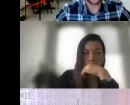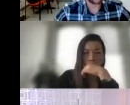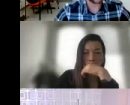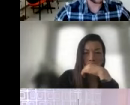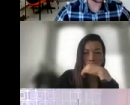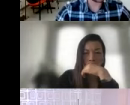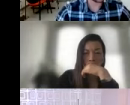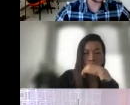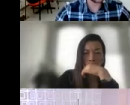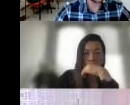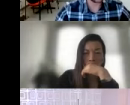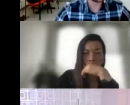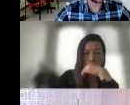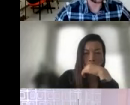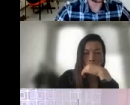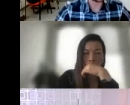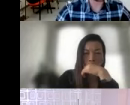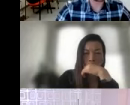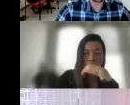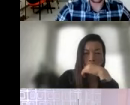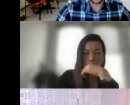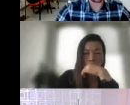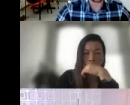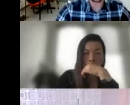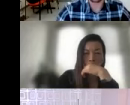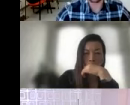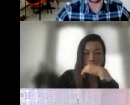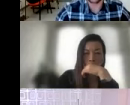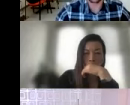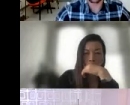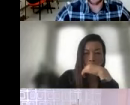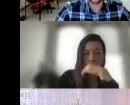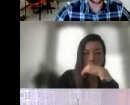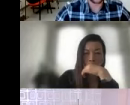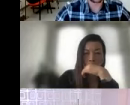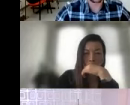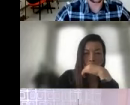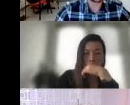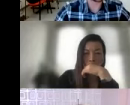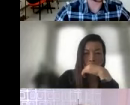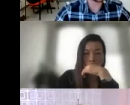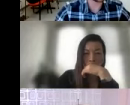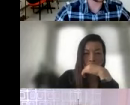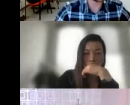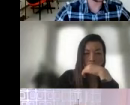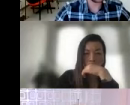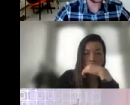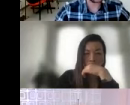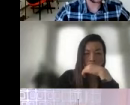that model will be affected similarly by all these different types of tissue that are mixed within our imaging